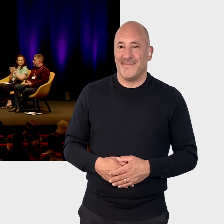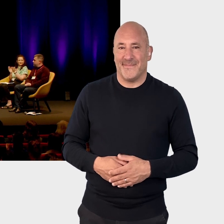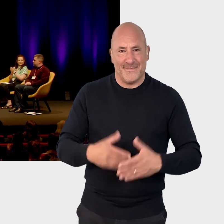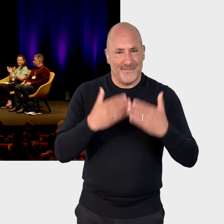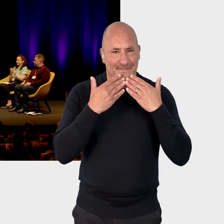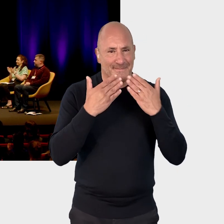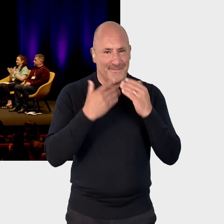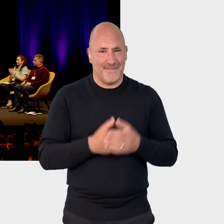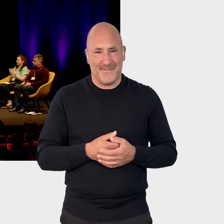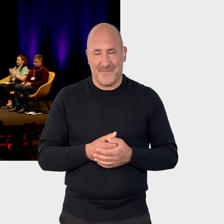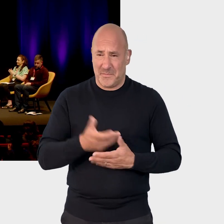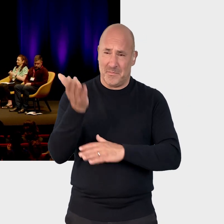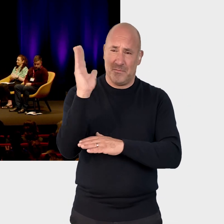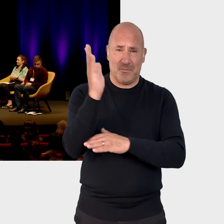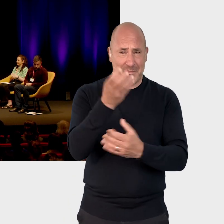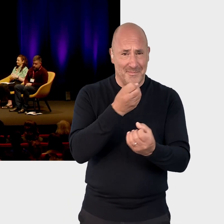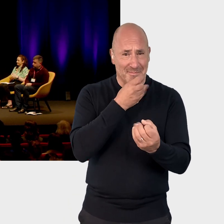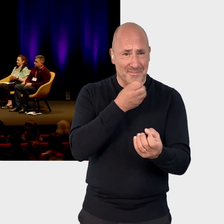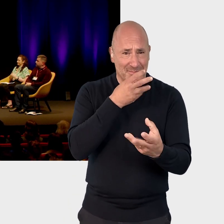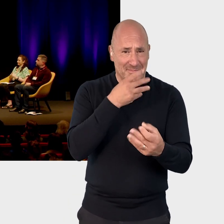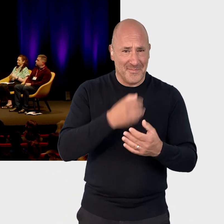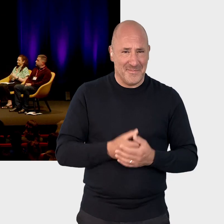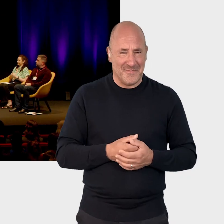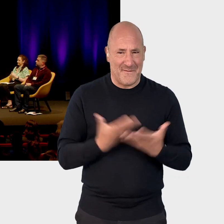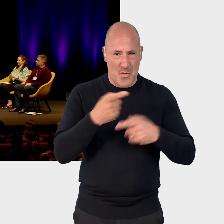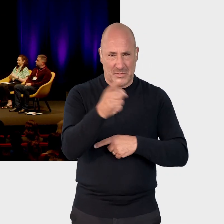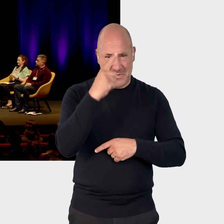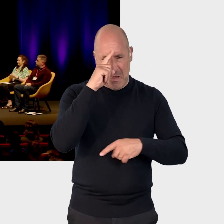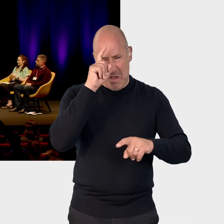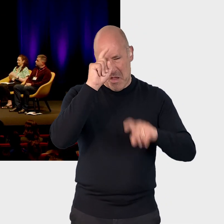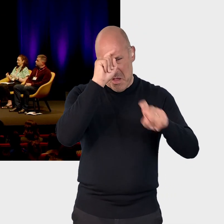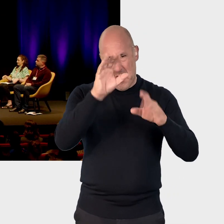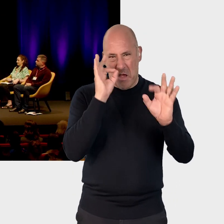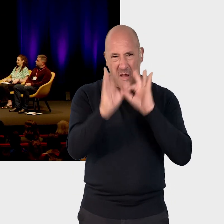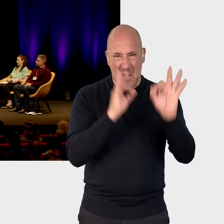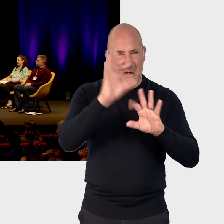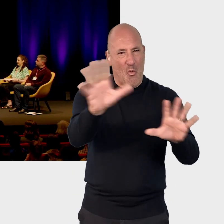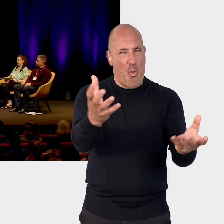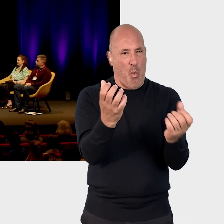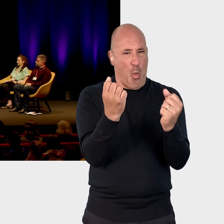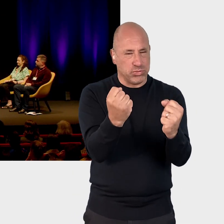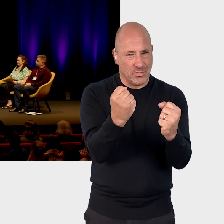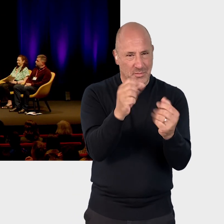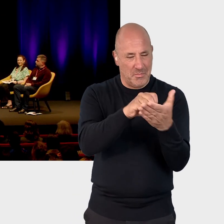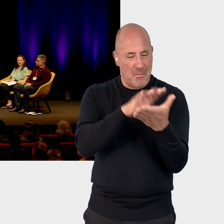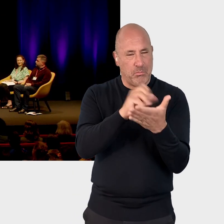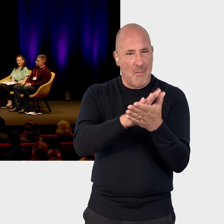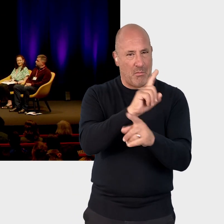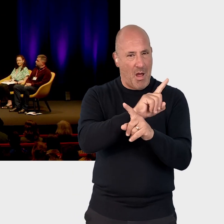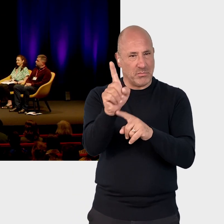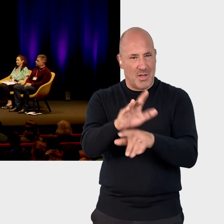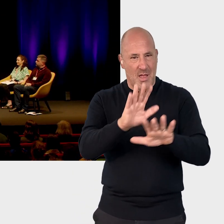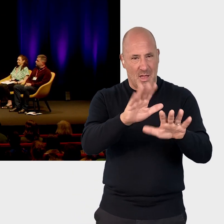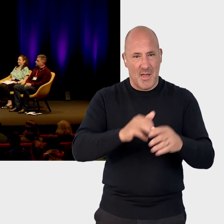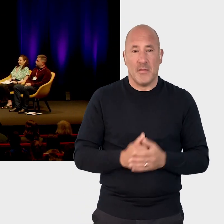Thank you. Thank you for a really fascinating presentation. I'm sure you've got lots of questions and thoughts, so